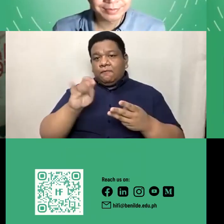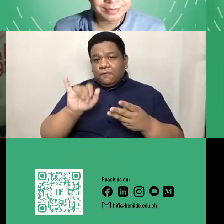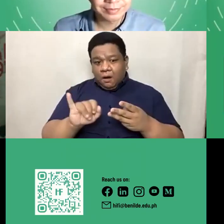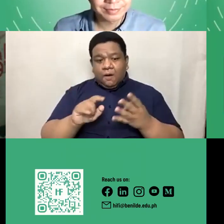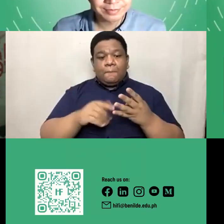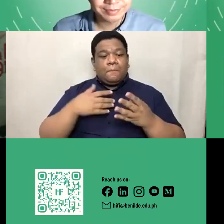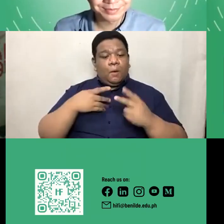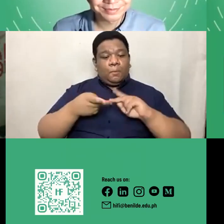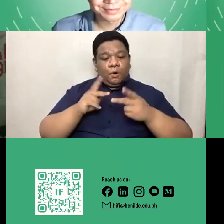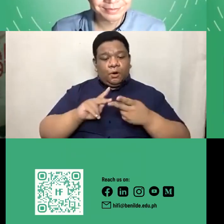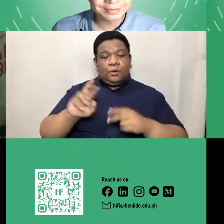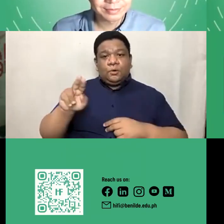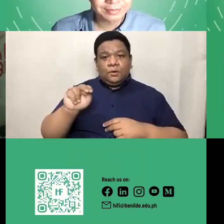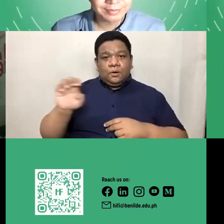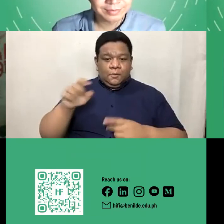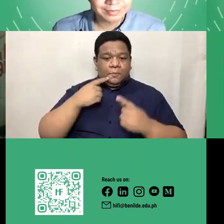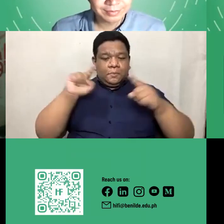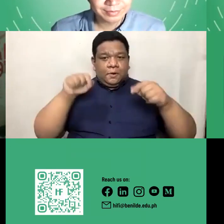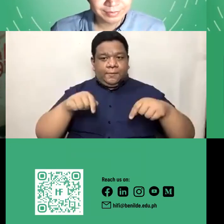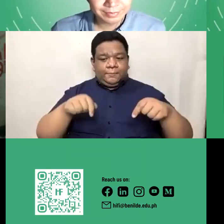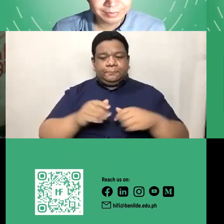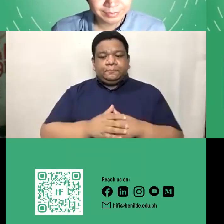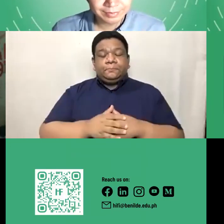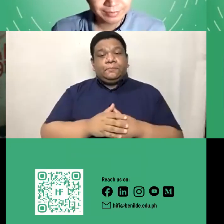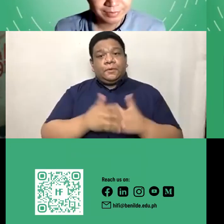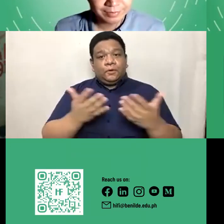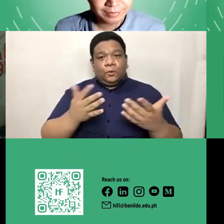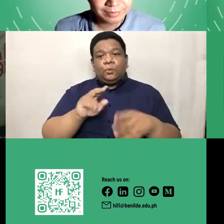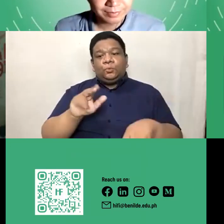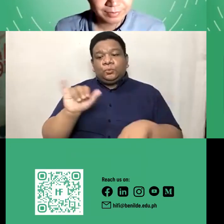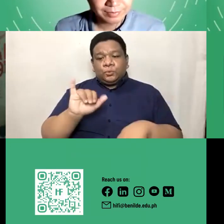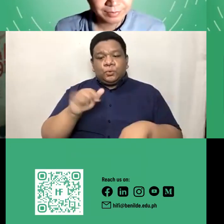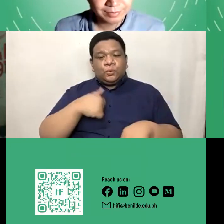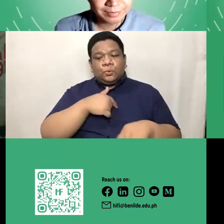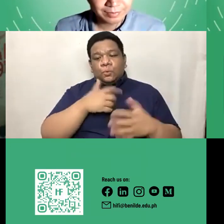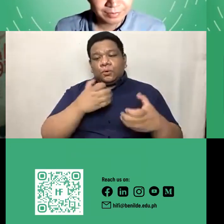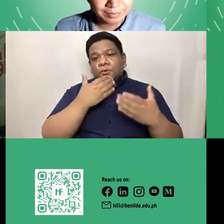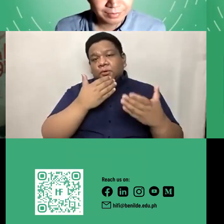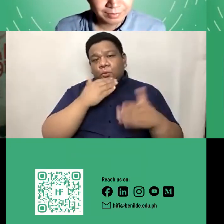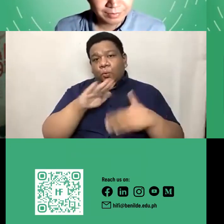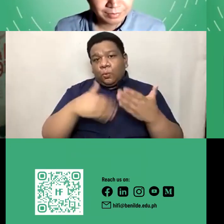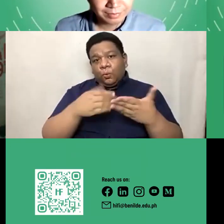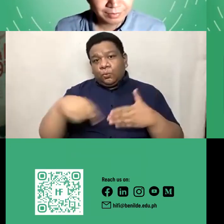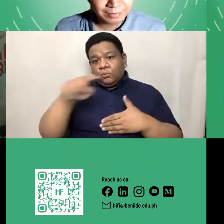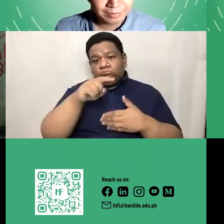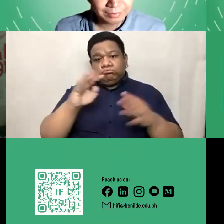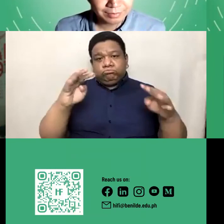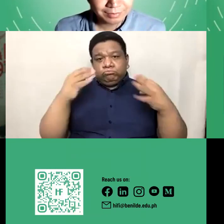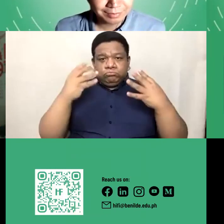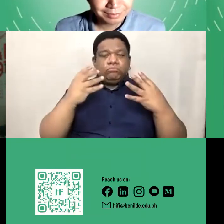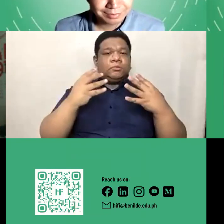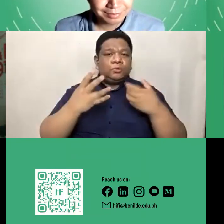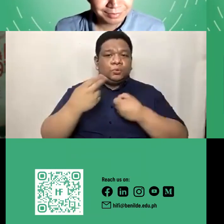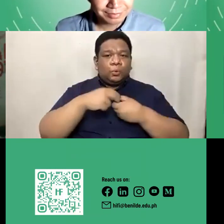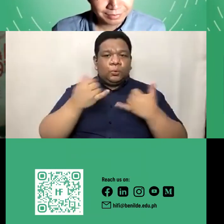making this social innovation talk possible. And of course, we would like to thank you all, our dear audience, for joining us